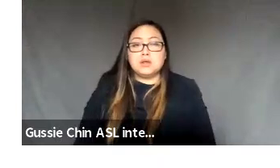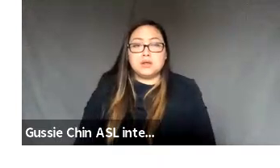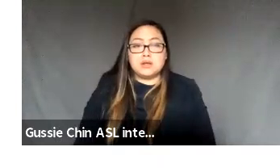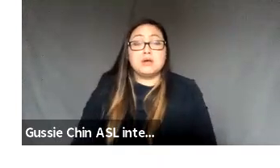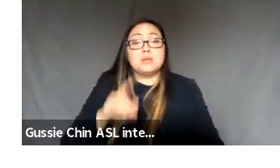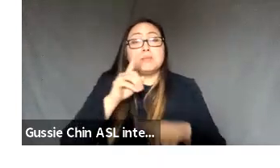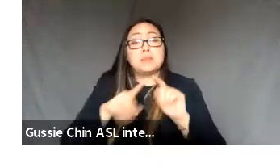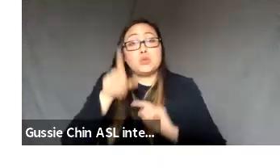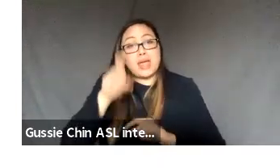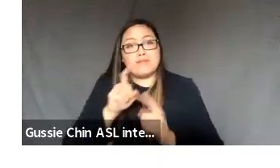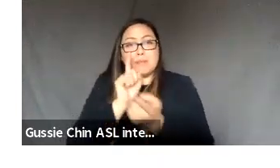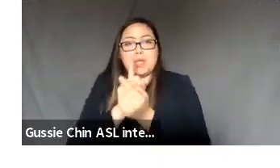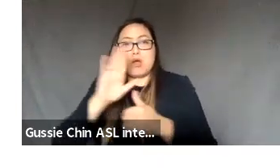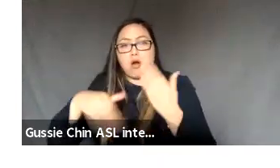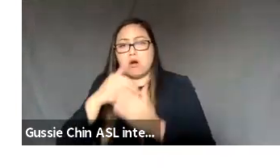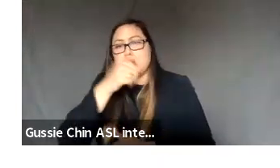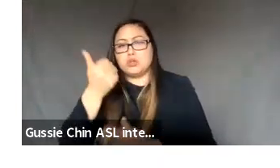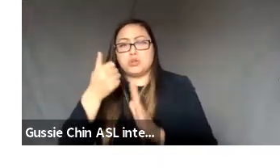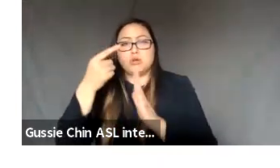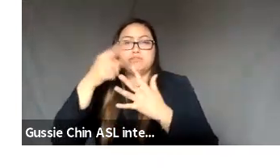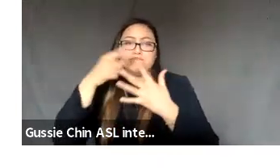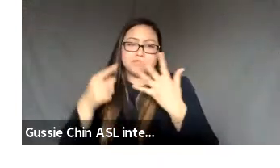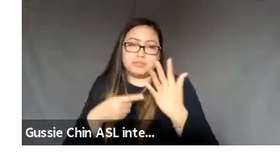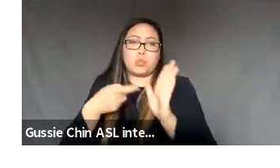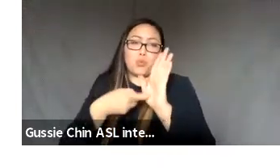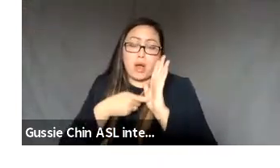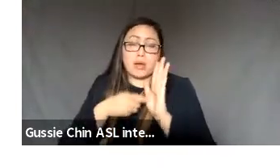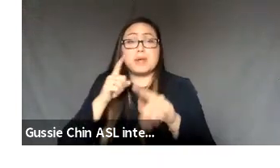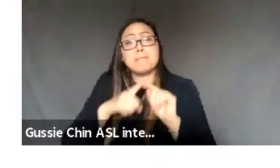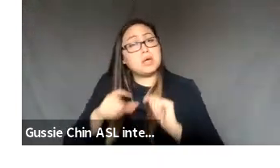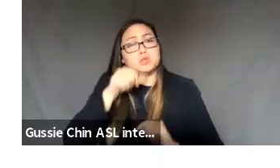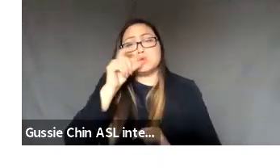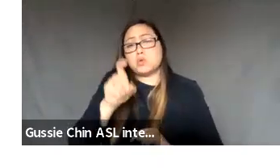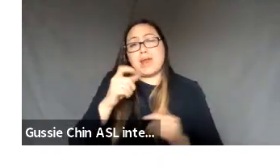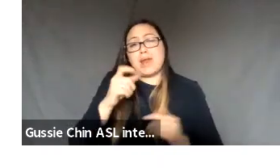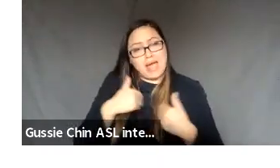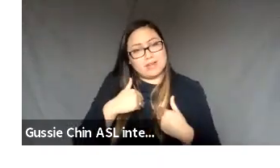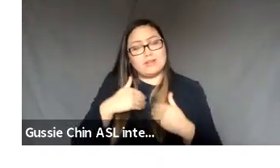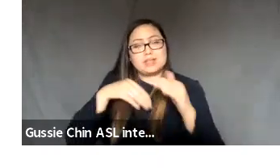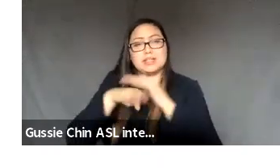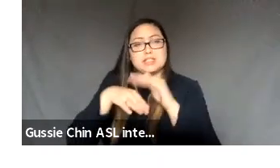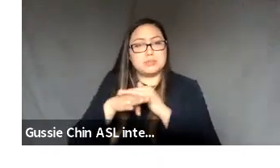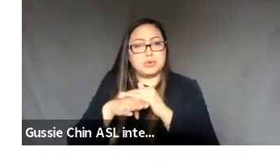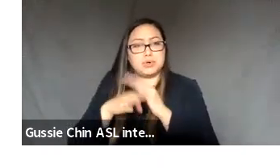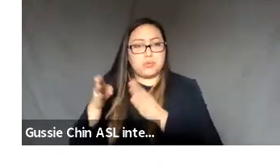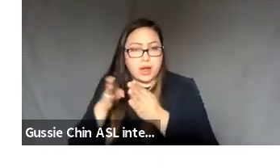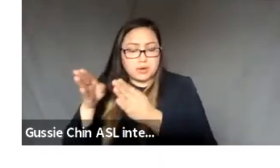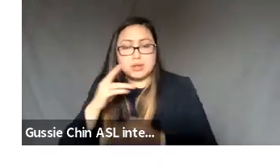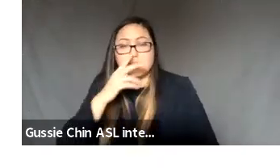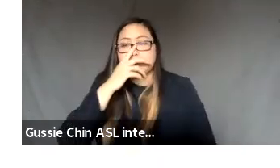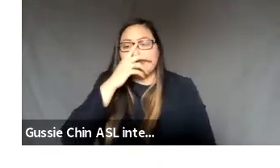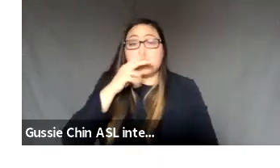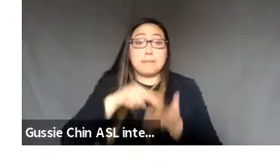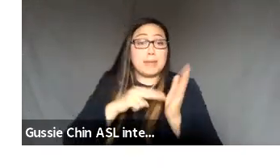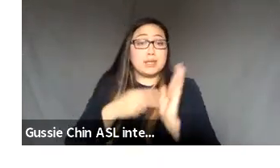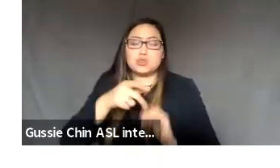other requirements, but you don't have to have the accessible route, which is typically means that you do not have to have an